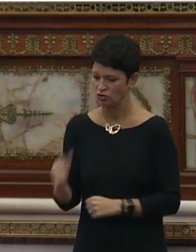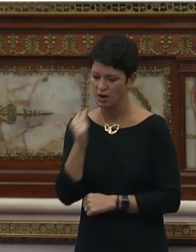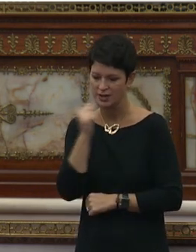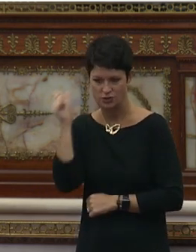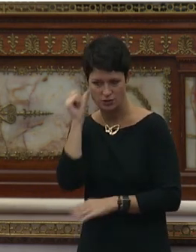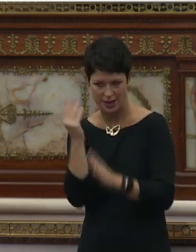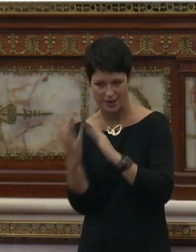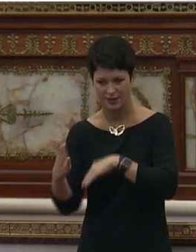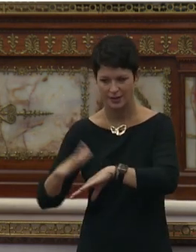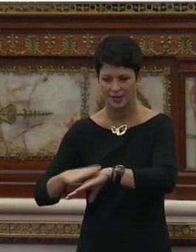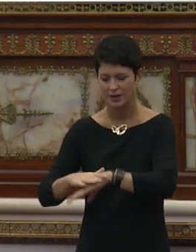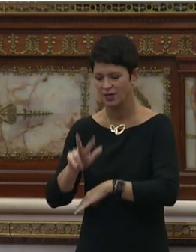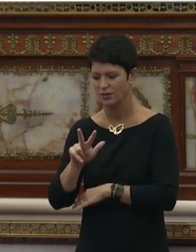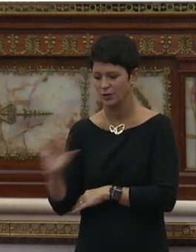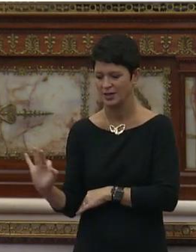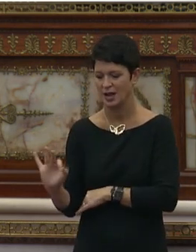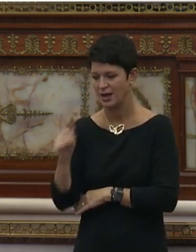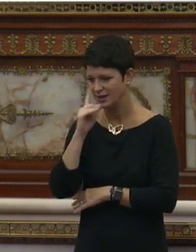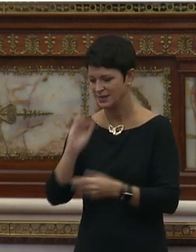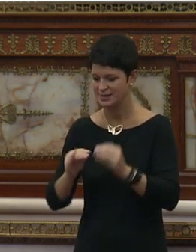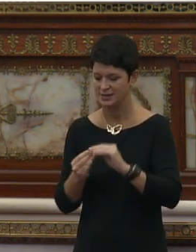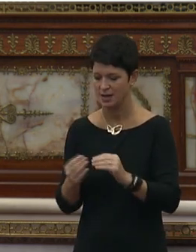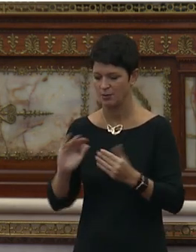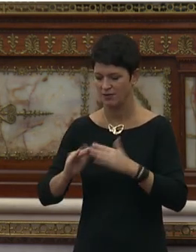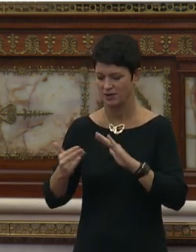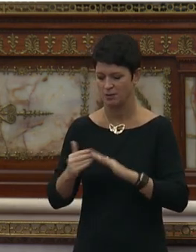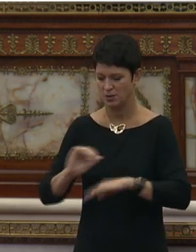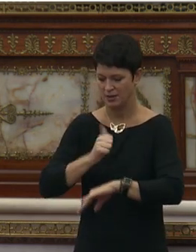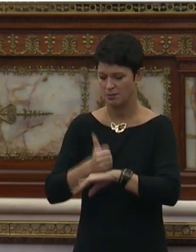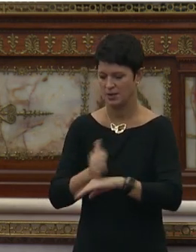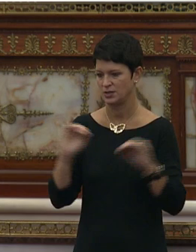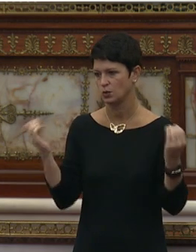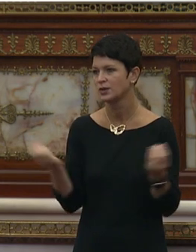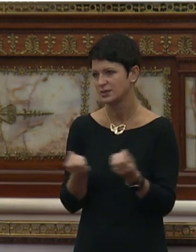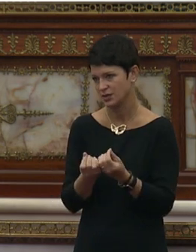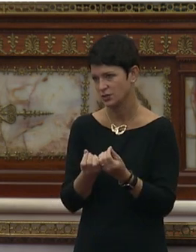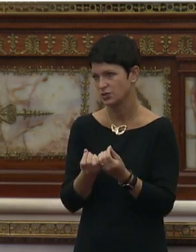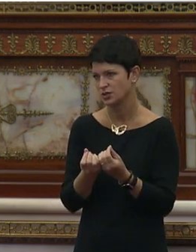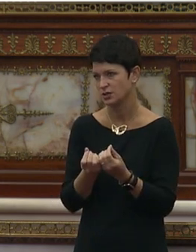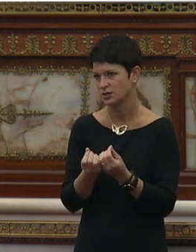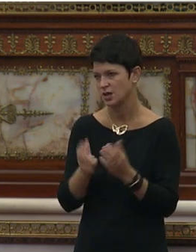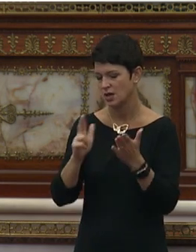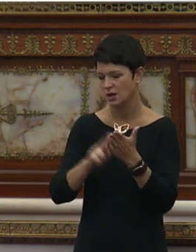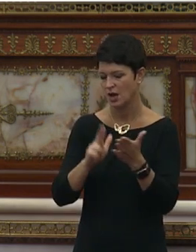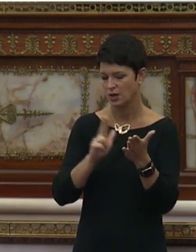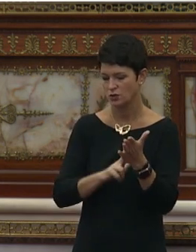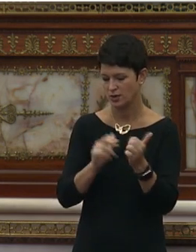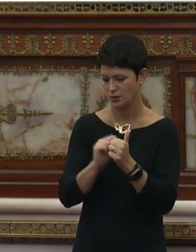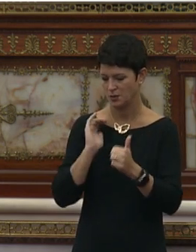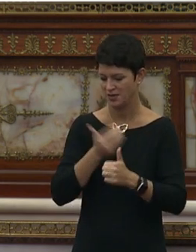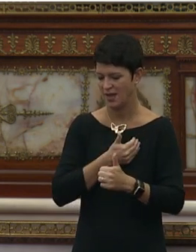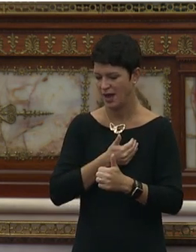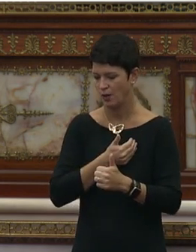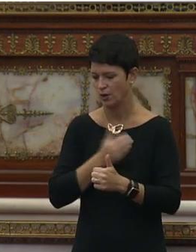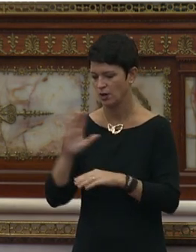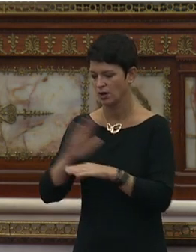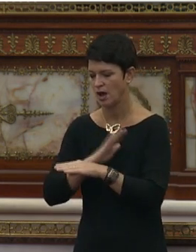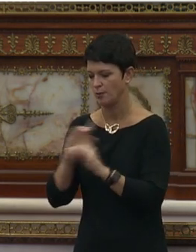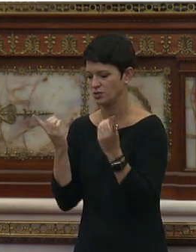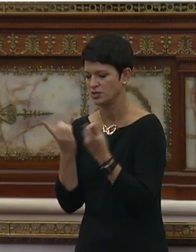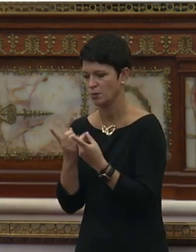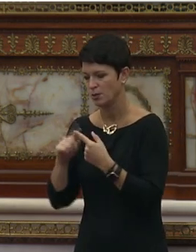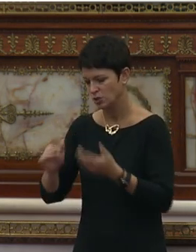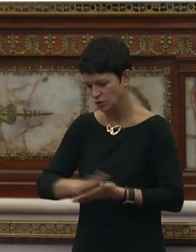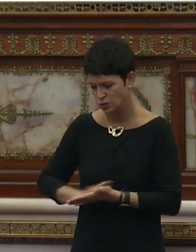yesterday. 39 is the number of community-based organizations contracting with our Commerce Department